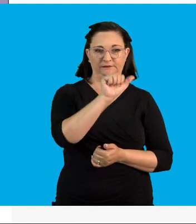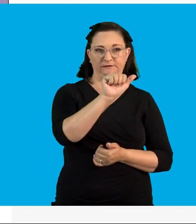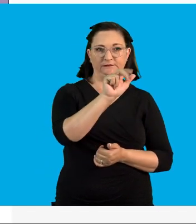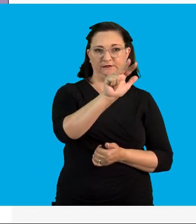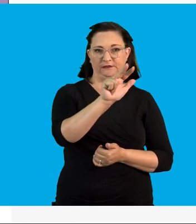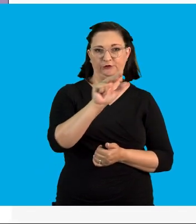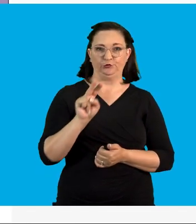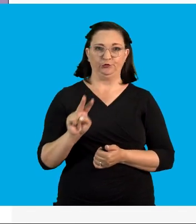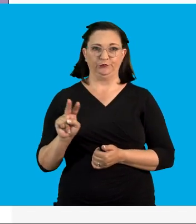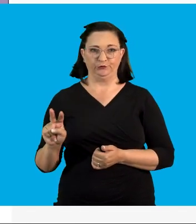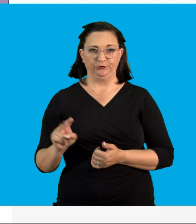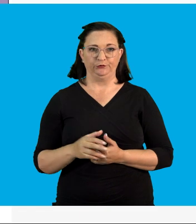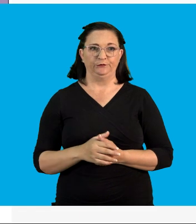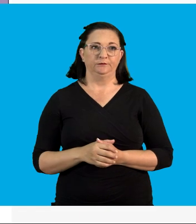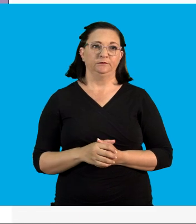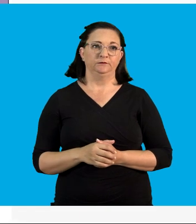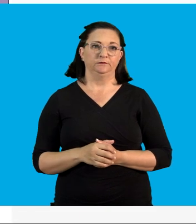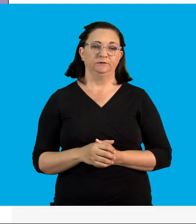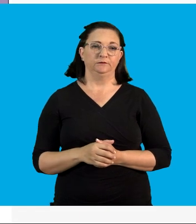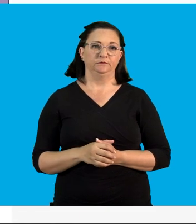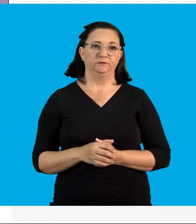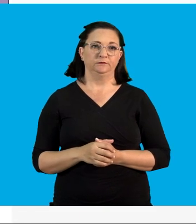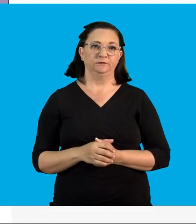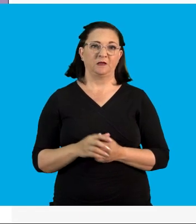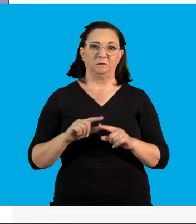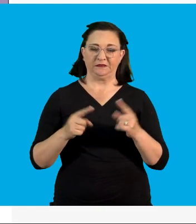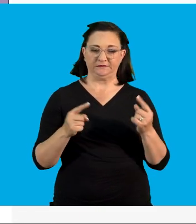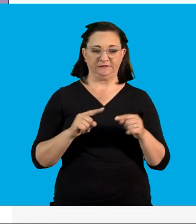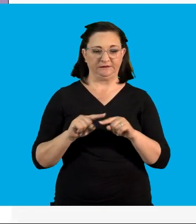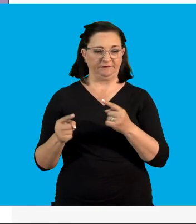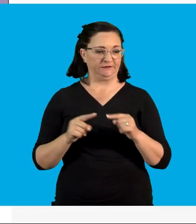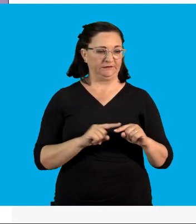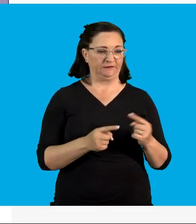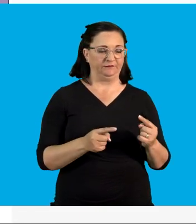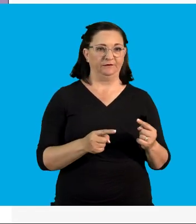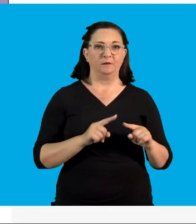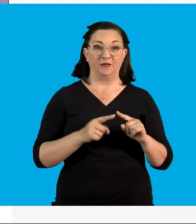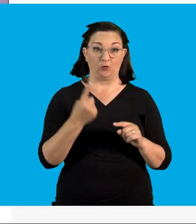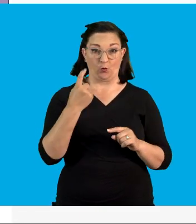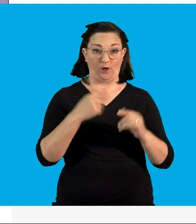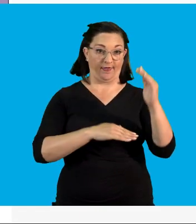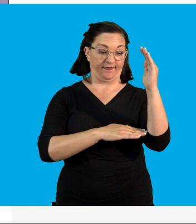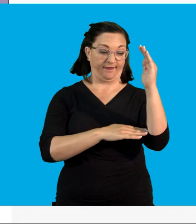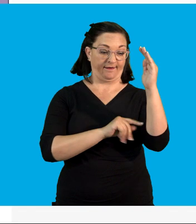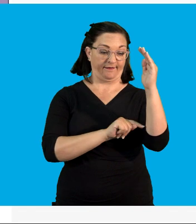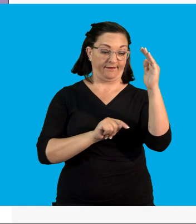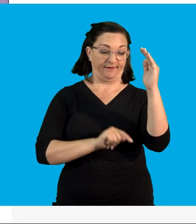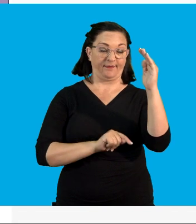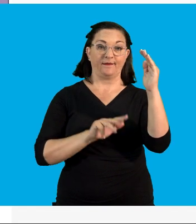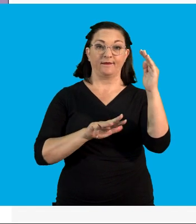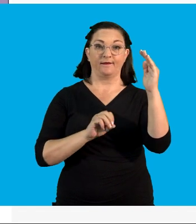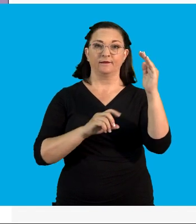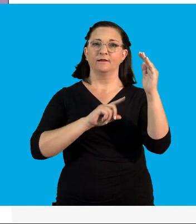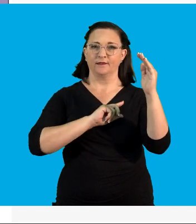and 22 degrees. And because the three angles are different, but one of them is 90, we call